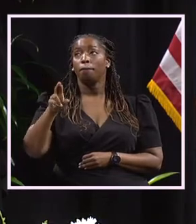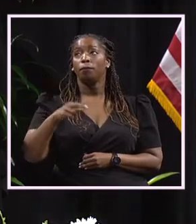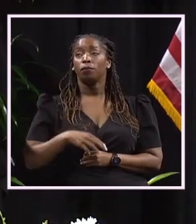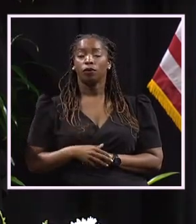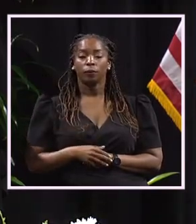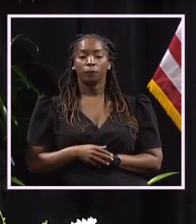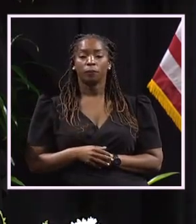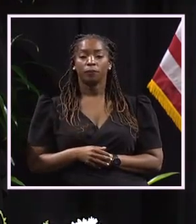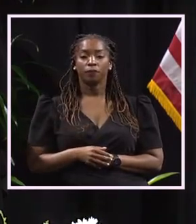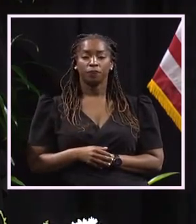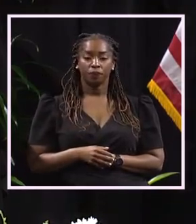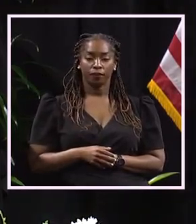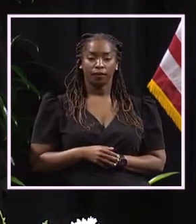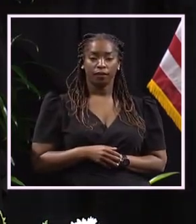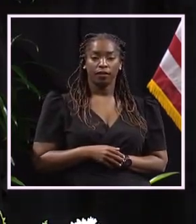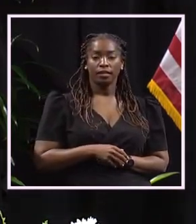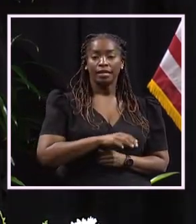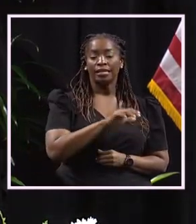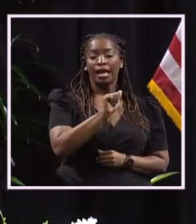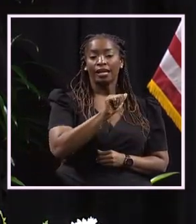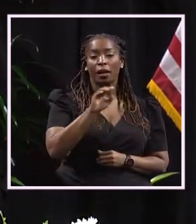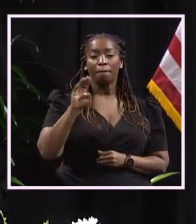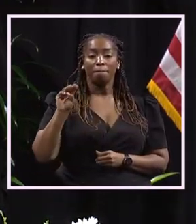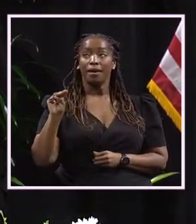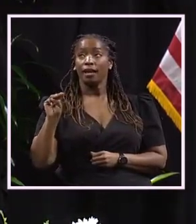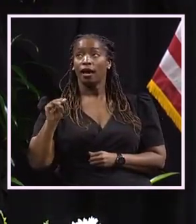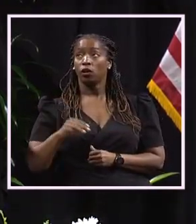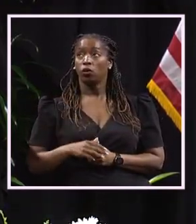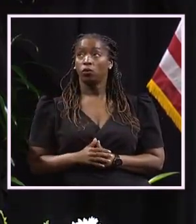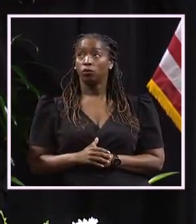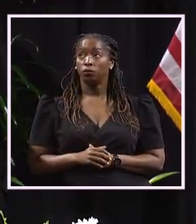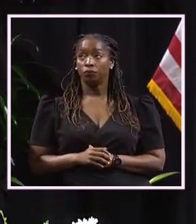Stanley Menhango, magna cum laude.